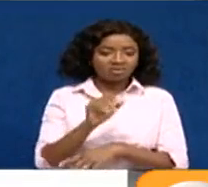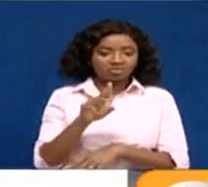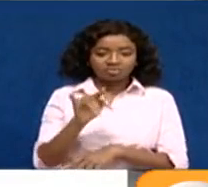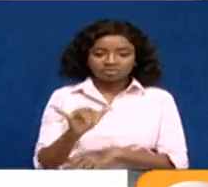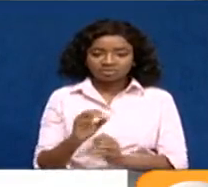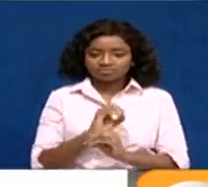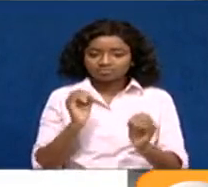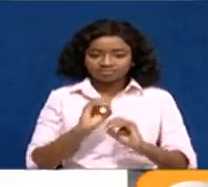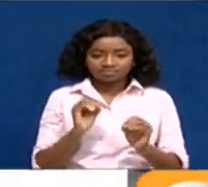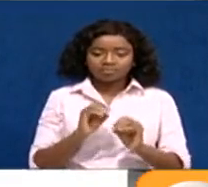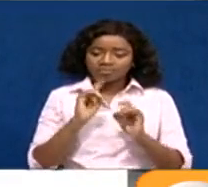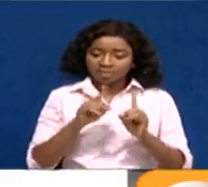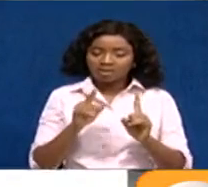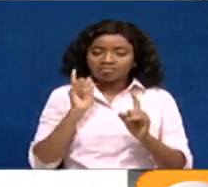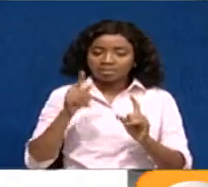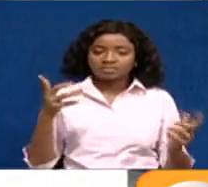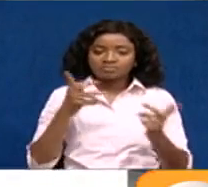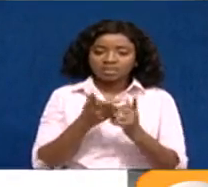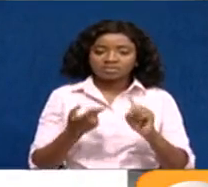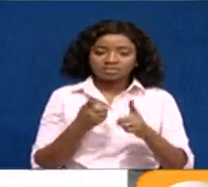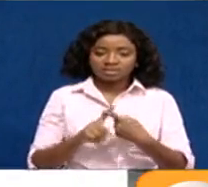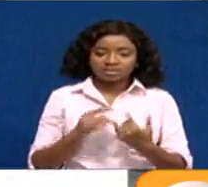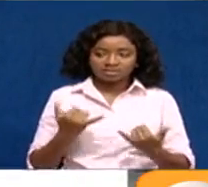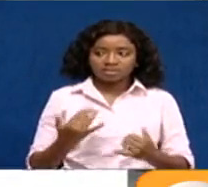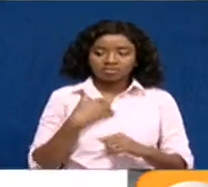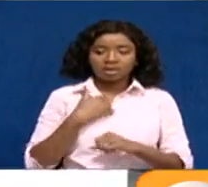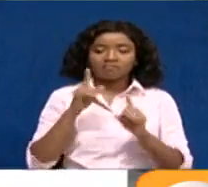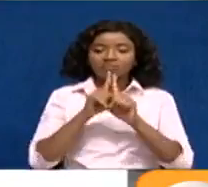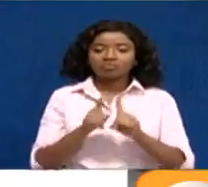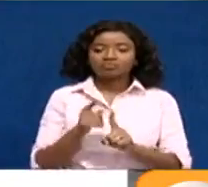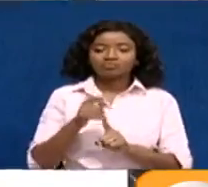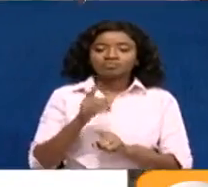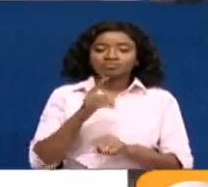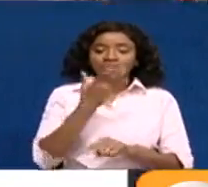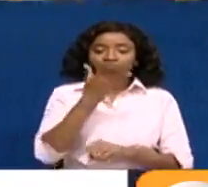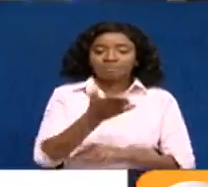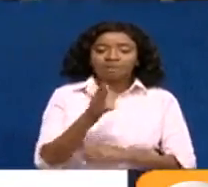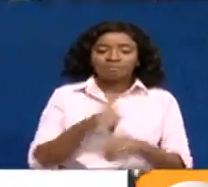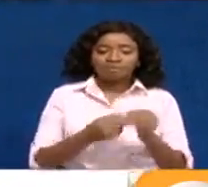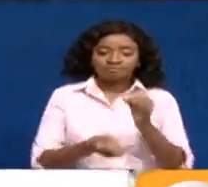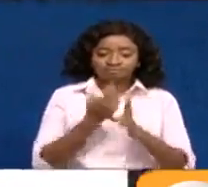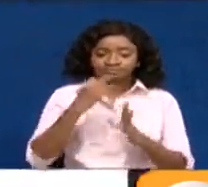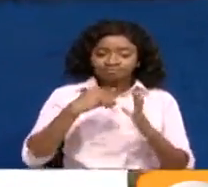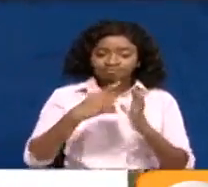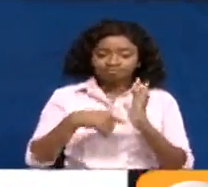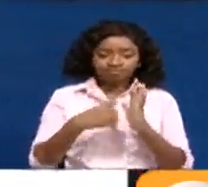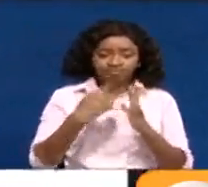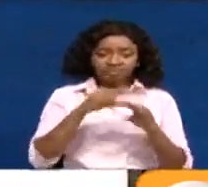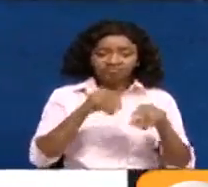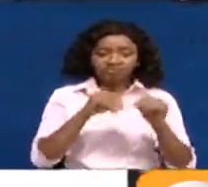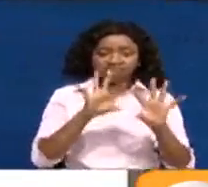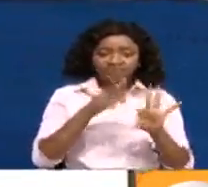they meet the required standards. So he promised an establishment of a laboratory in Gatanga for quality assessment to support exportation